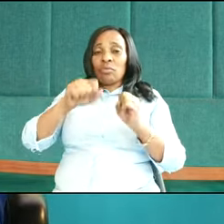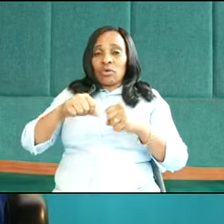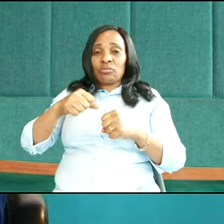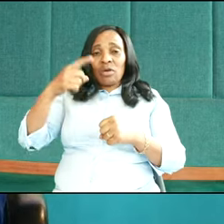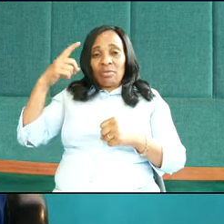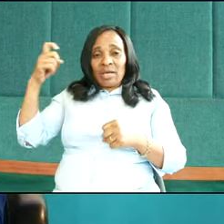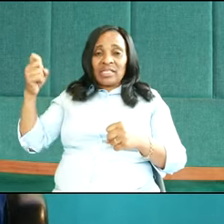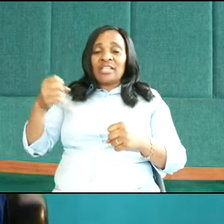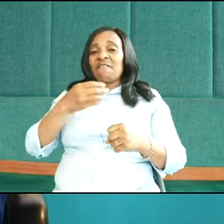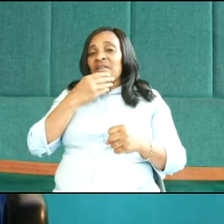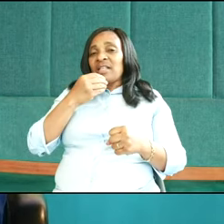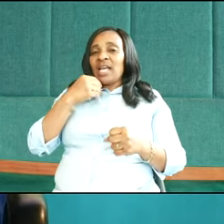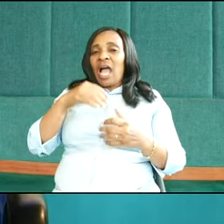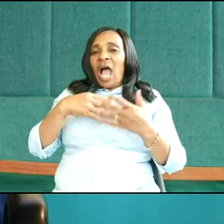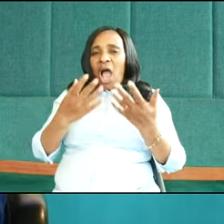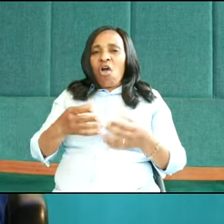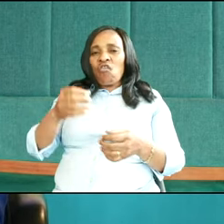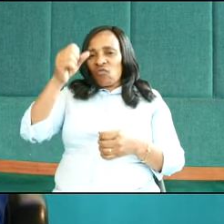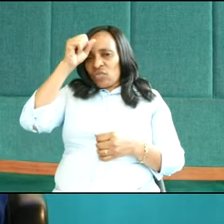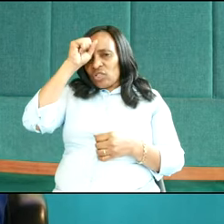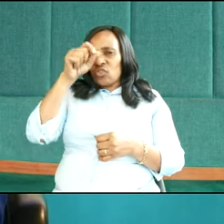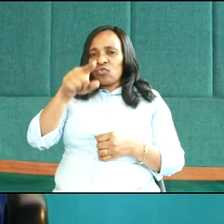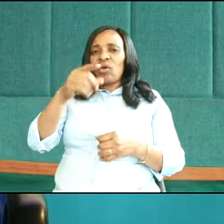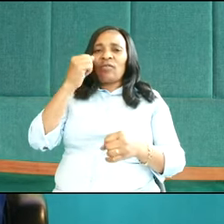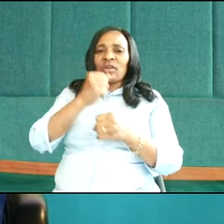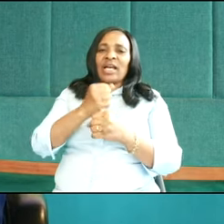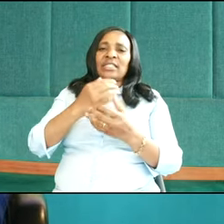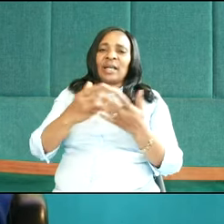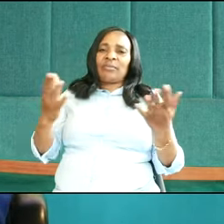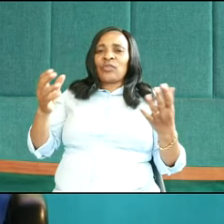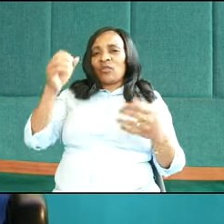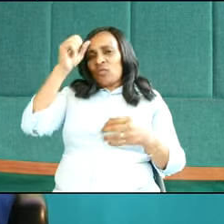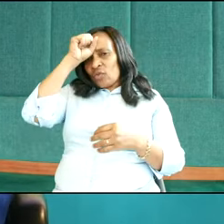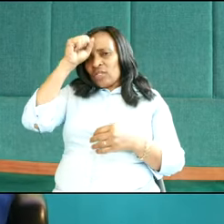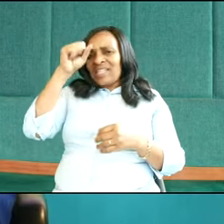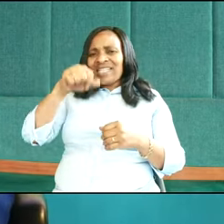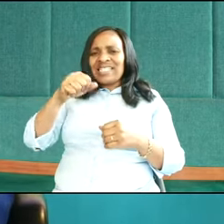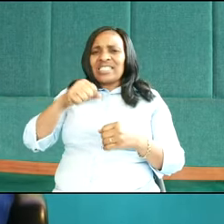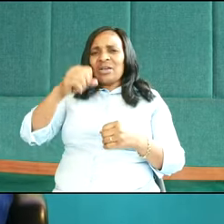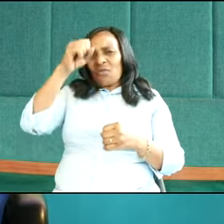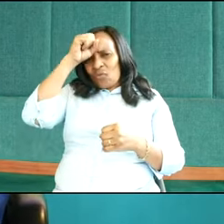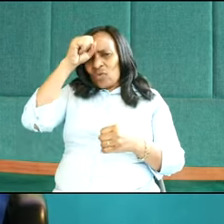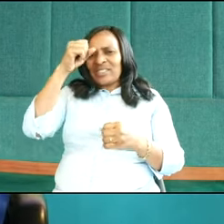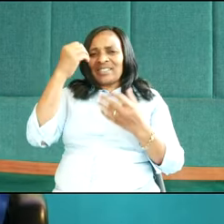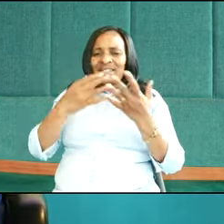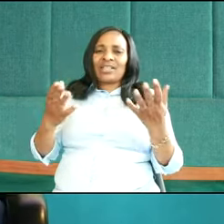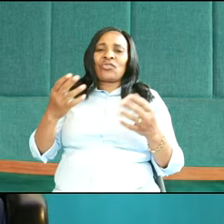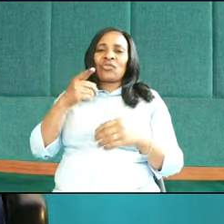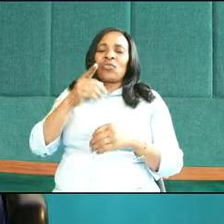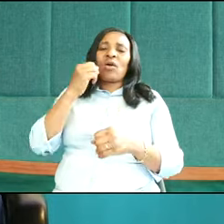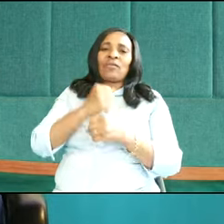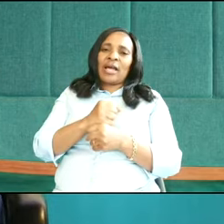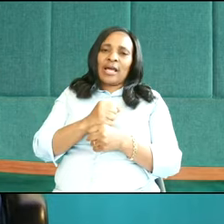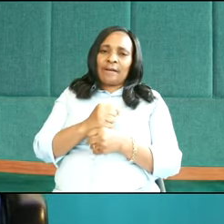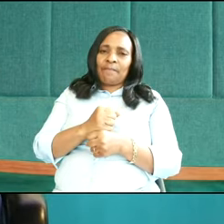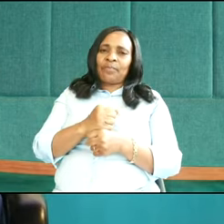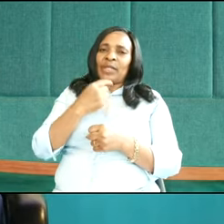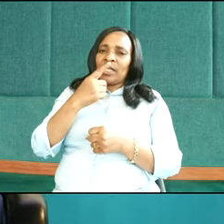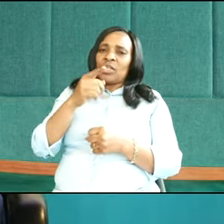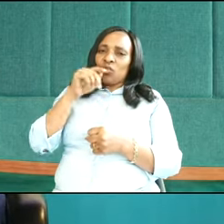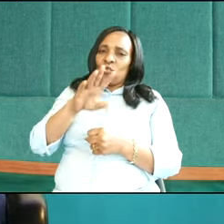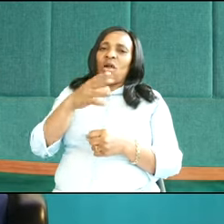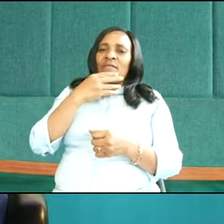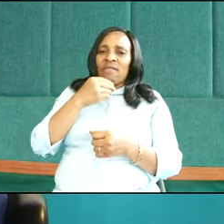telling your dad, how foolish. You've done something so foolish. This is the most foolish thing that you've done. You can imagine telling your father